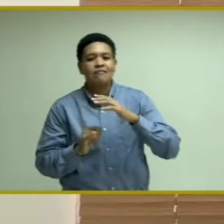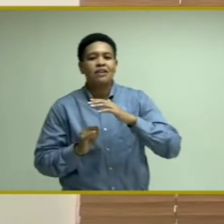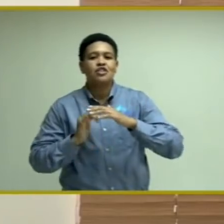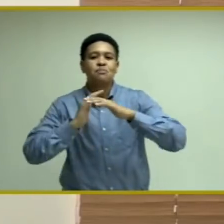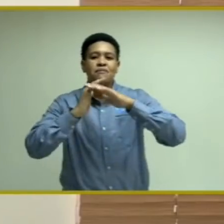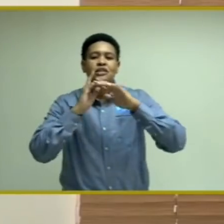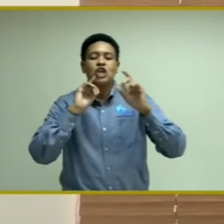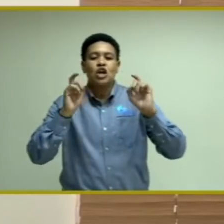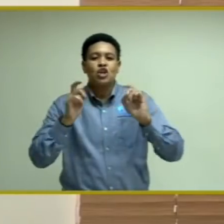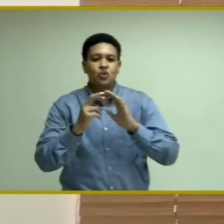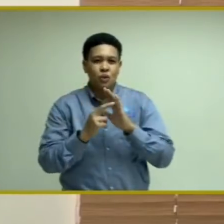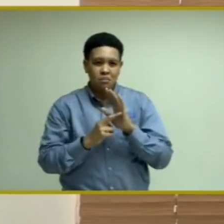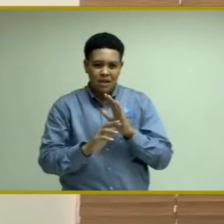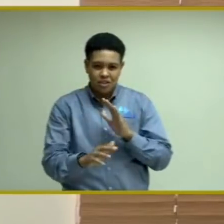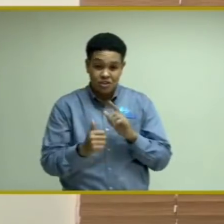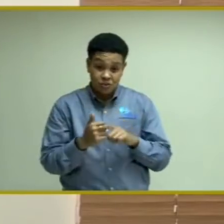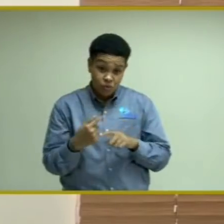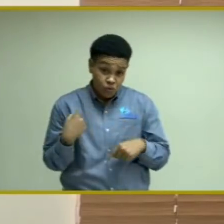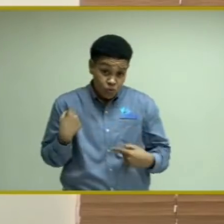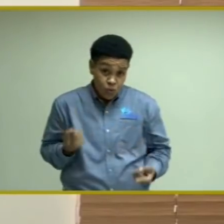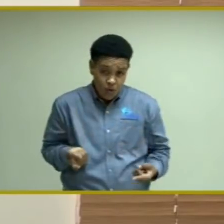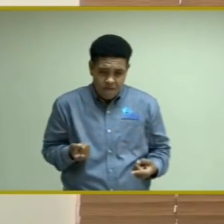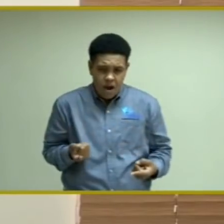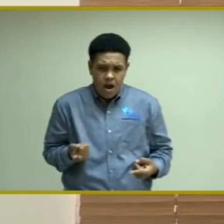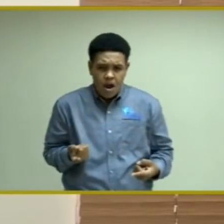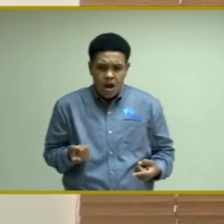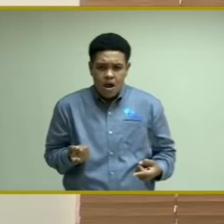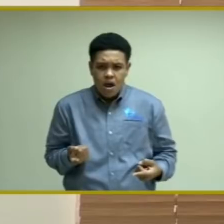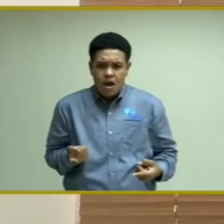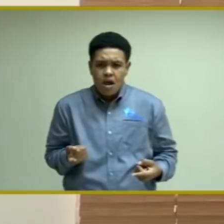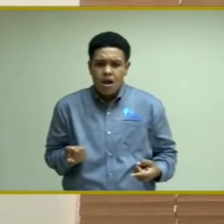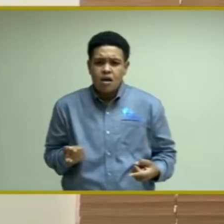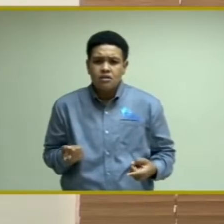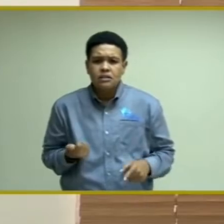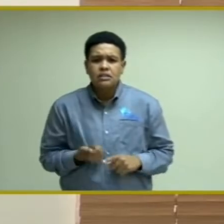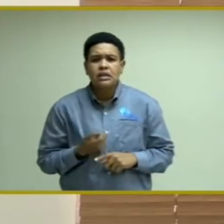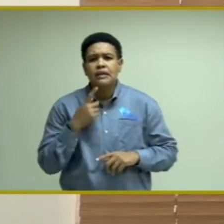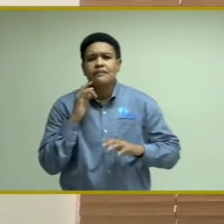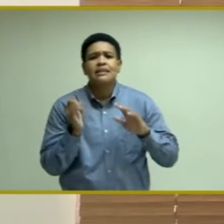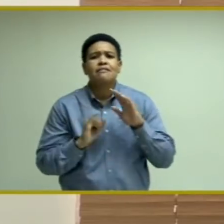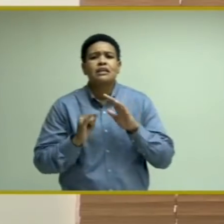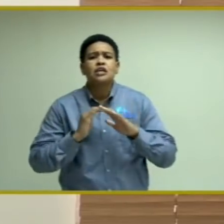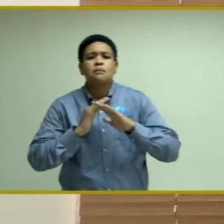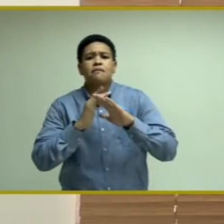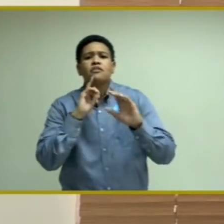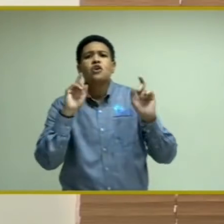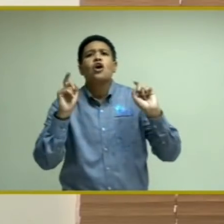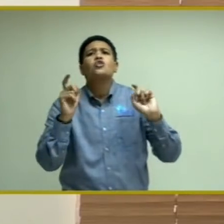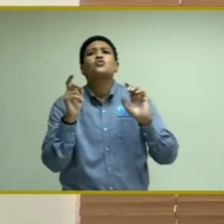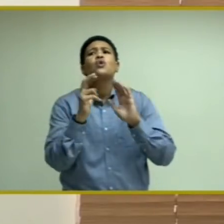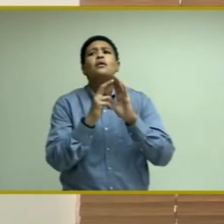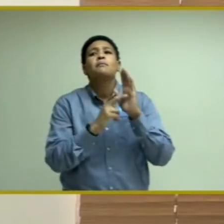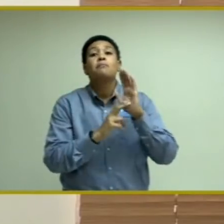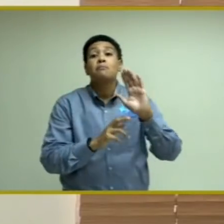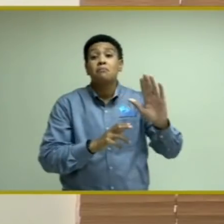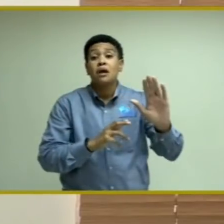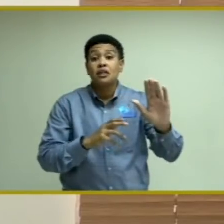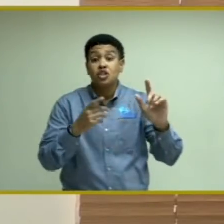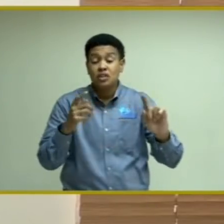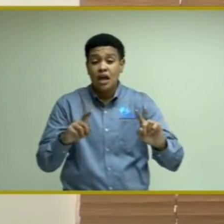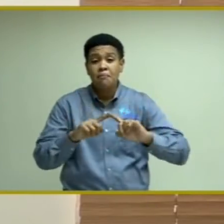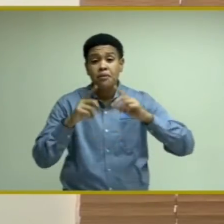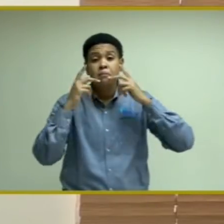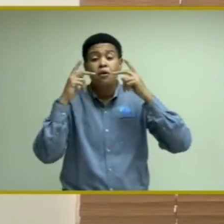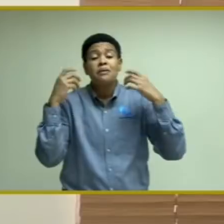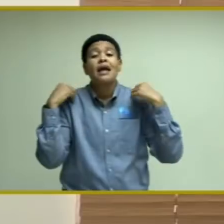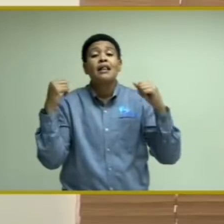control measures. So far, it is the infection and prevention and control measures, the public